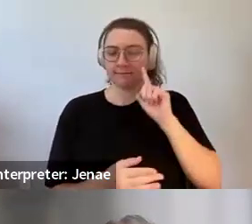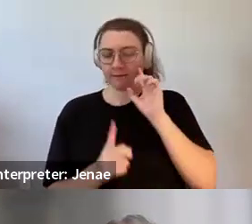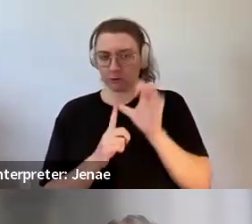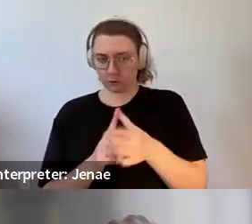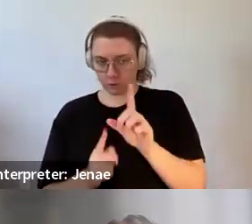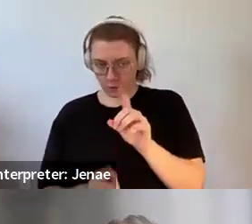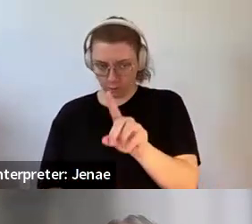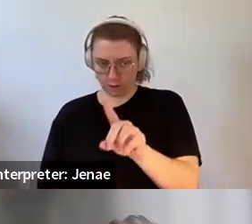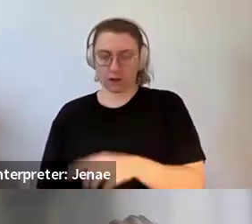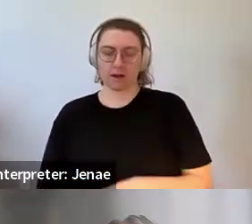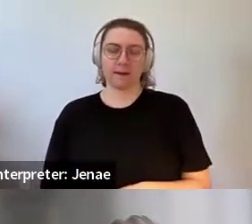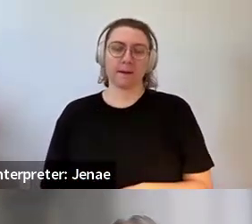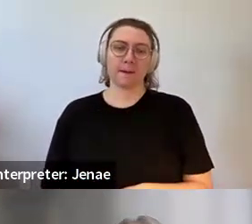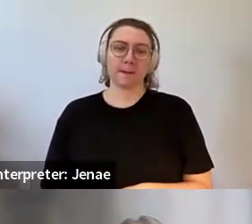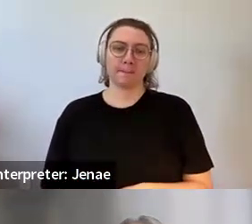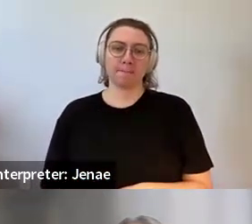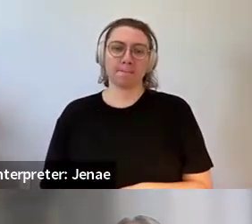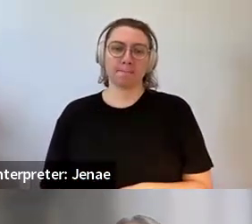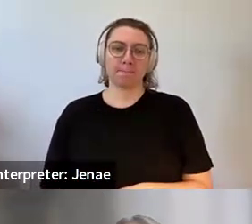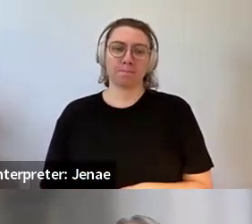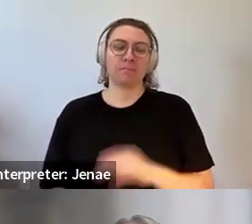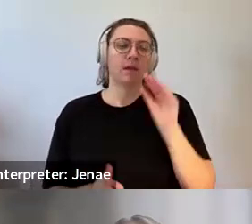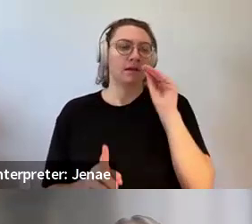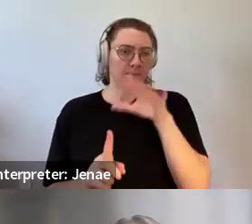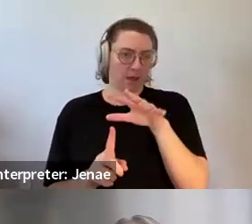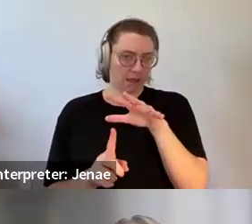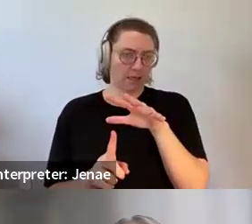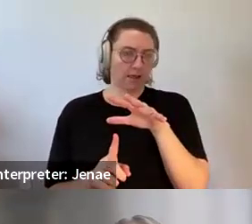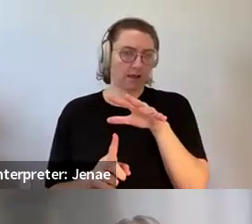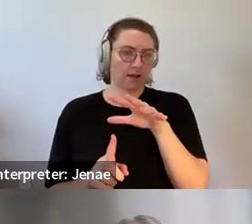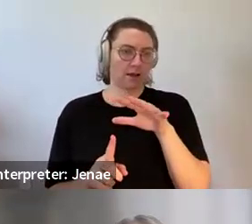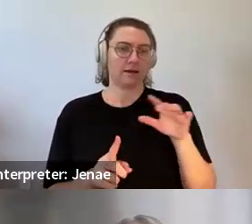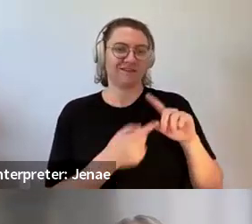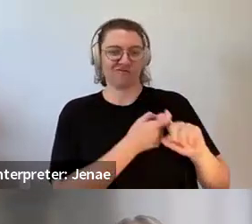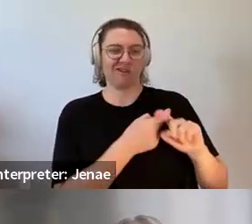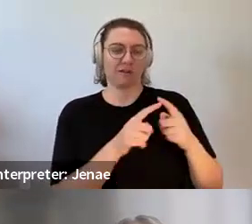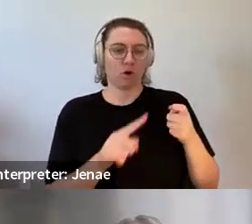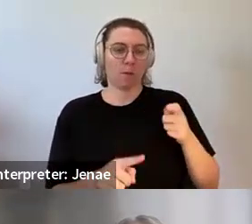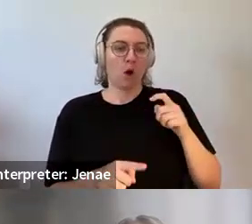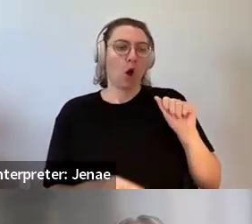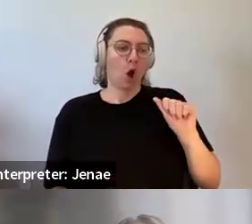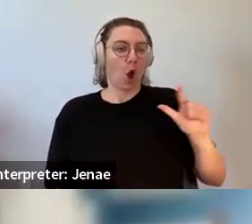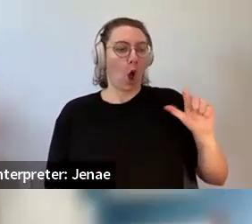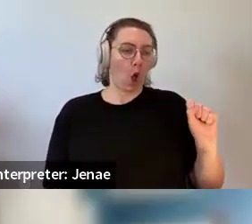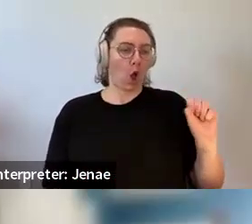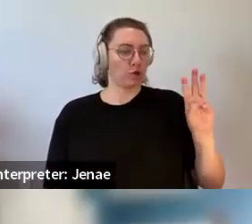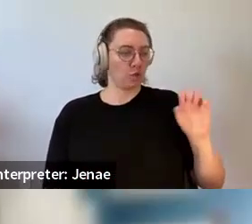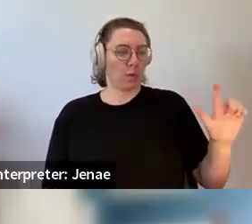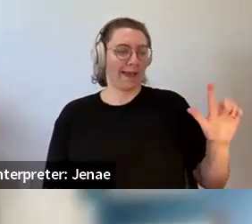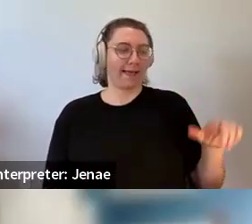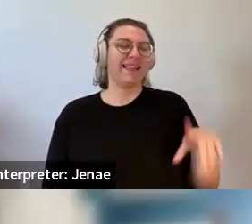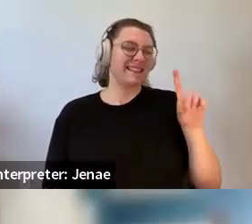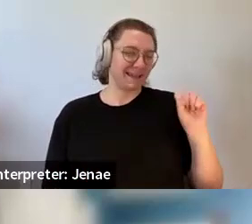Culture 101. We have a spotlight from our friends from All's Well talking about the